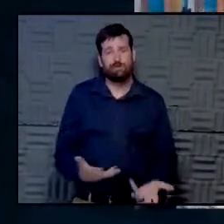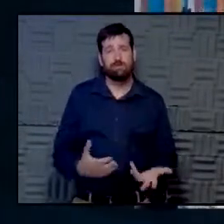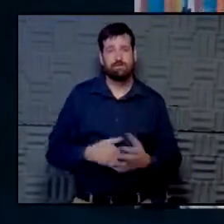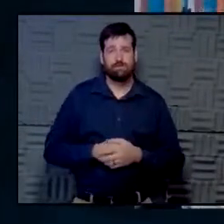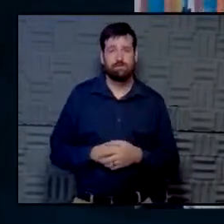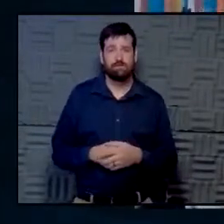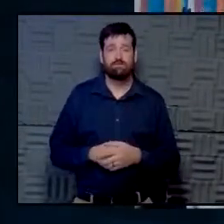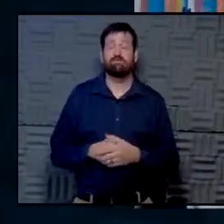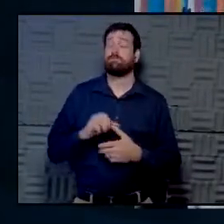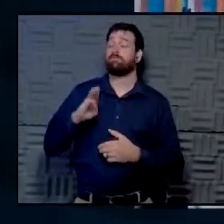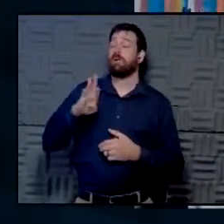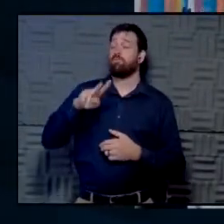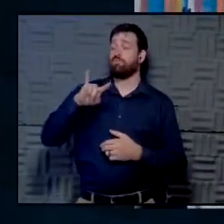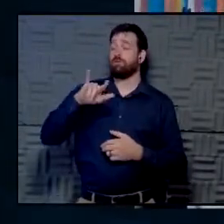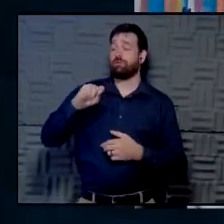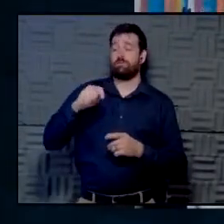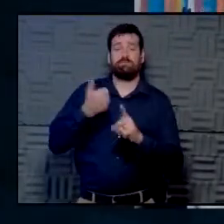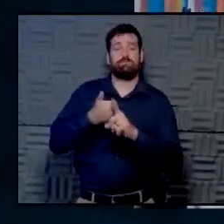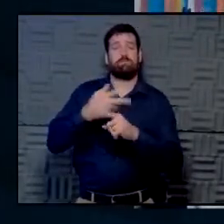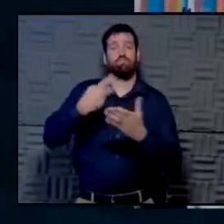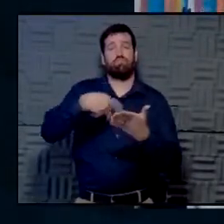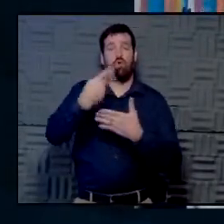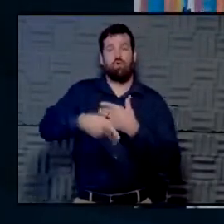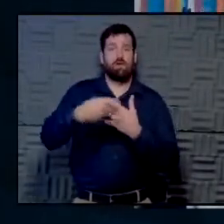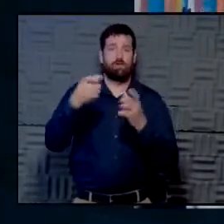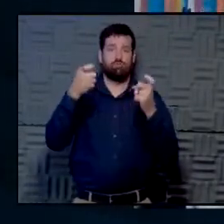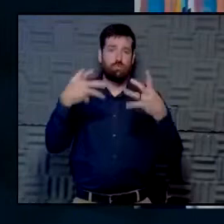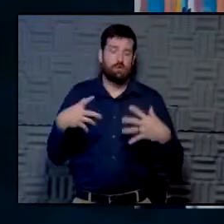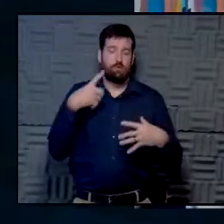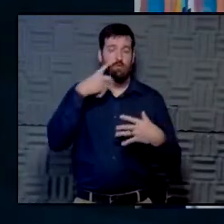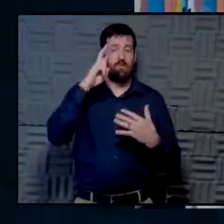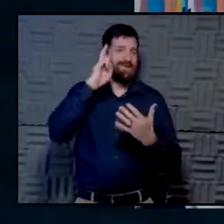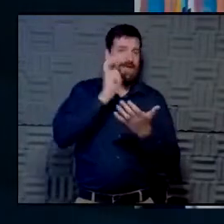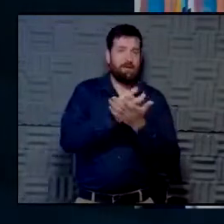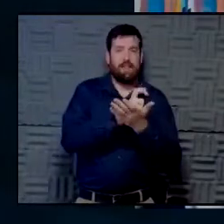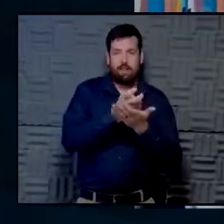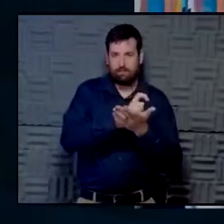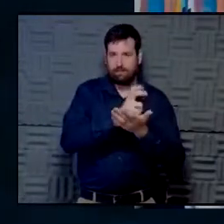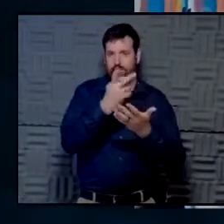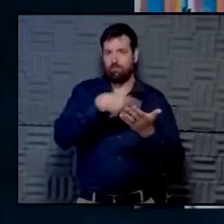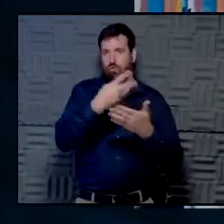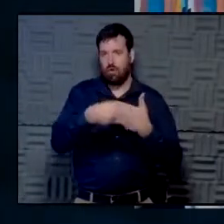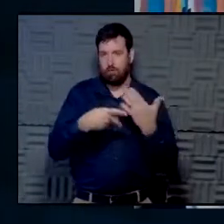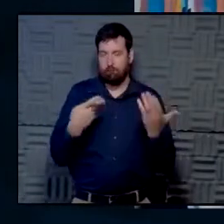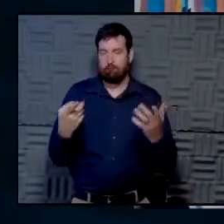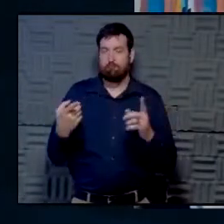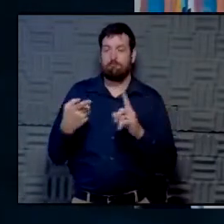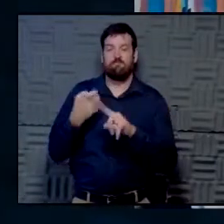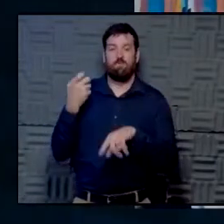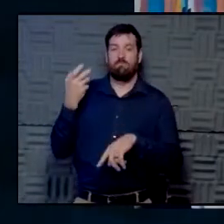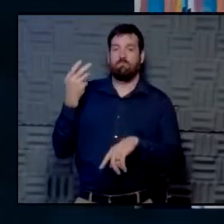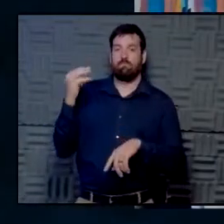So Bridgette is Program Director of the Epilepsy Foundation of Missouri and Kansas, and she joins us now.